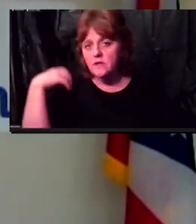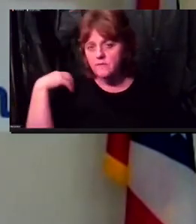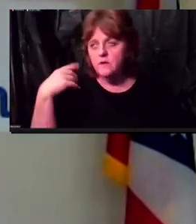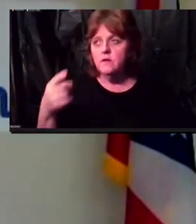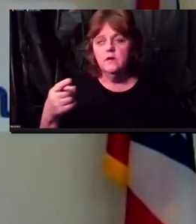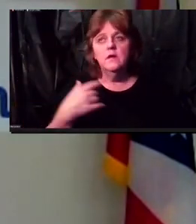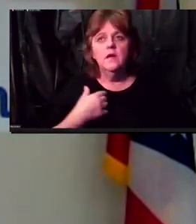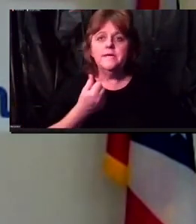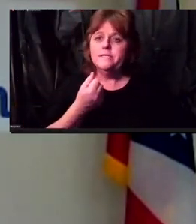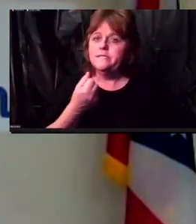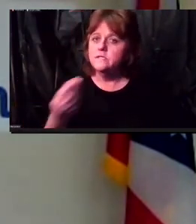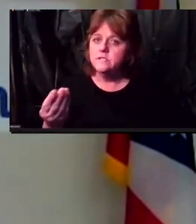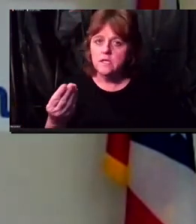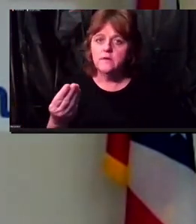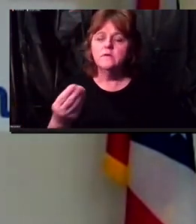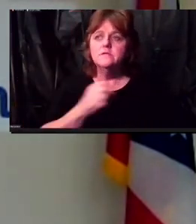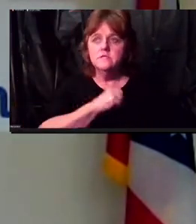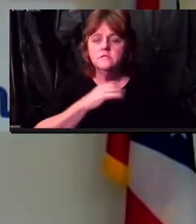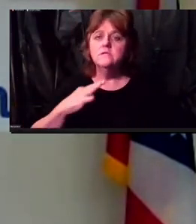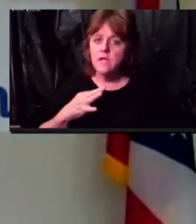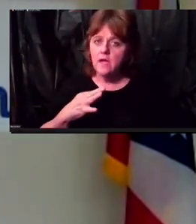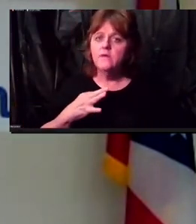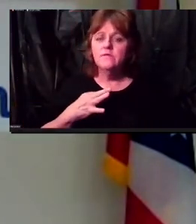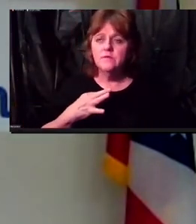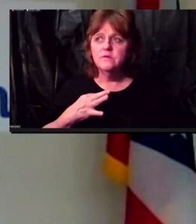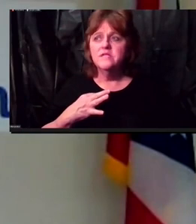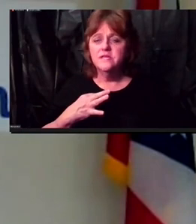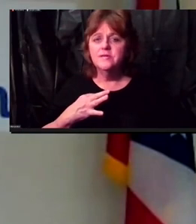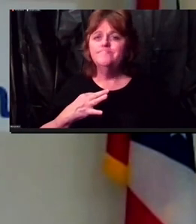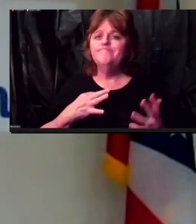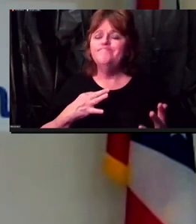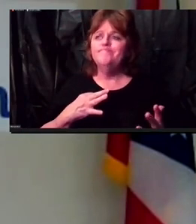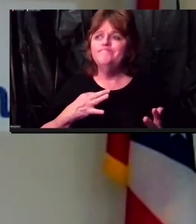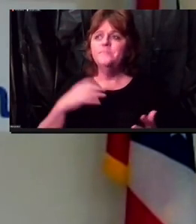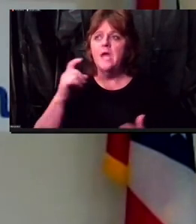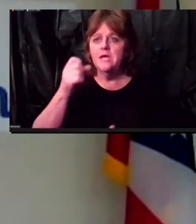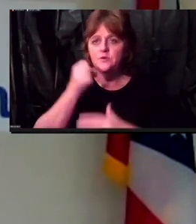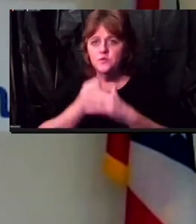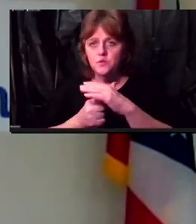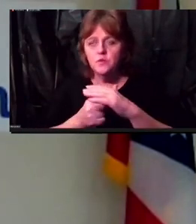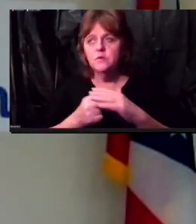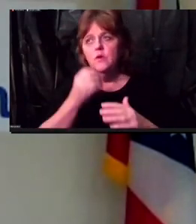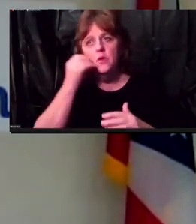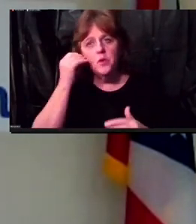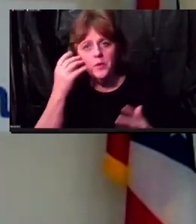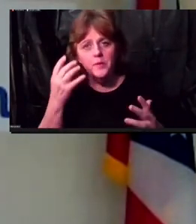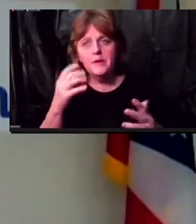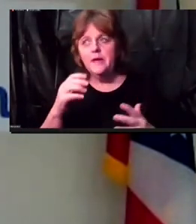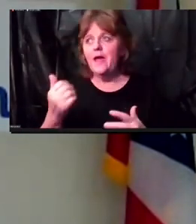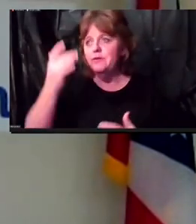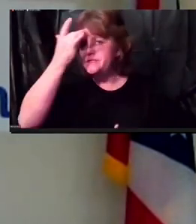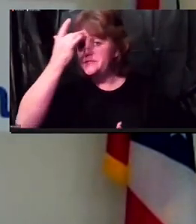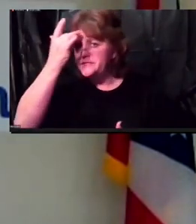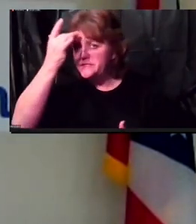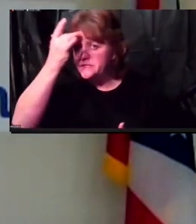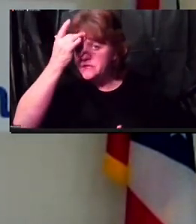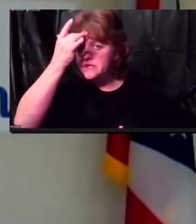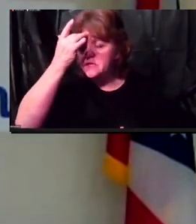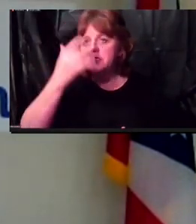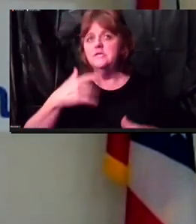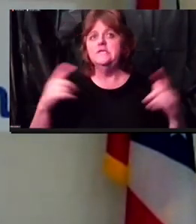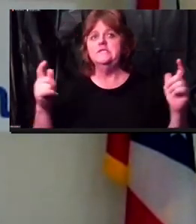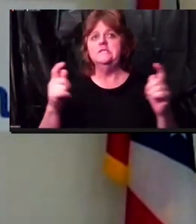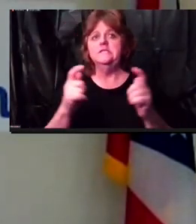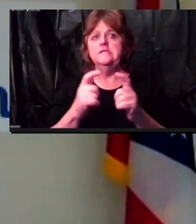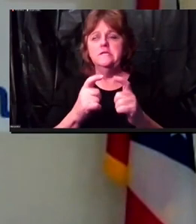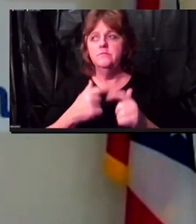had several staff members that have had to quarantine and others that have been sick. And